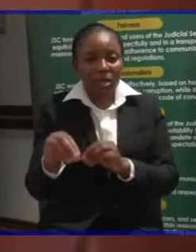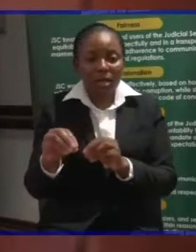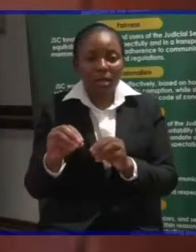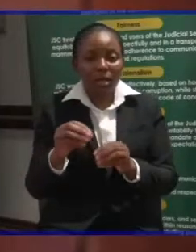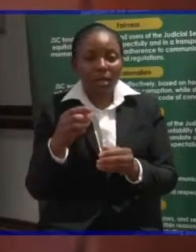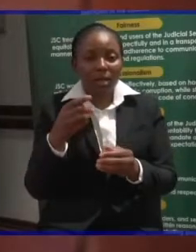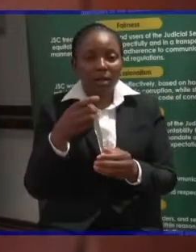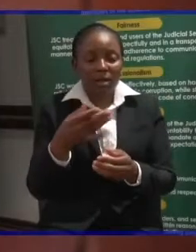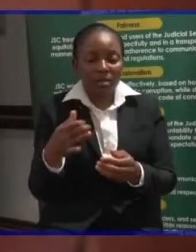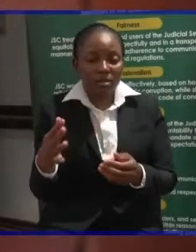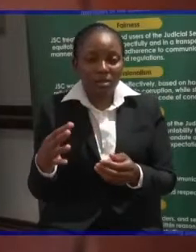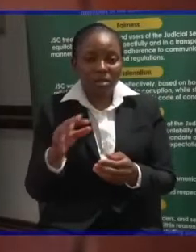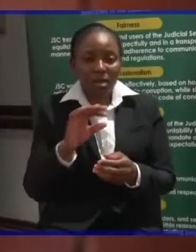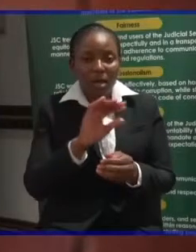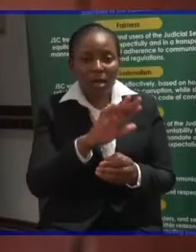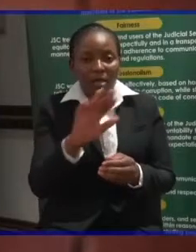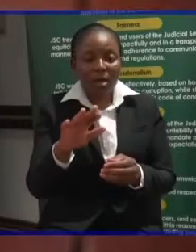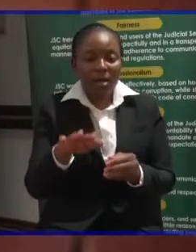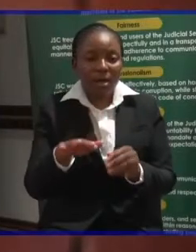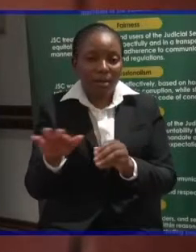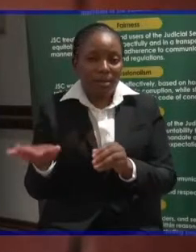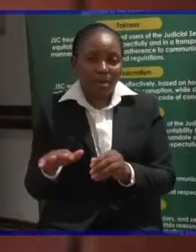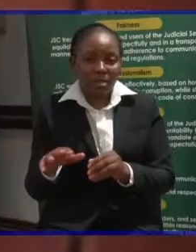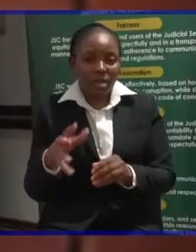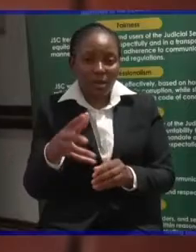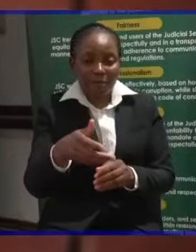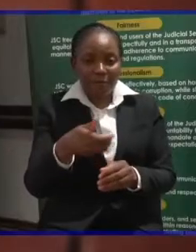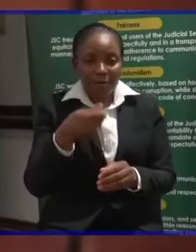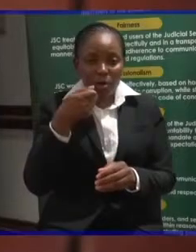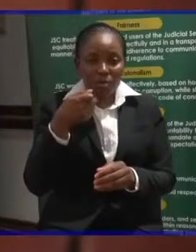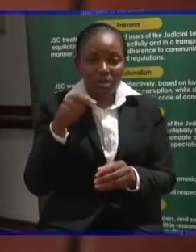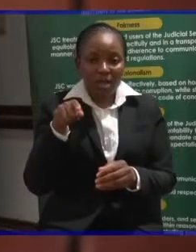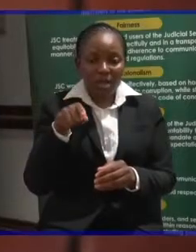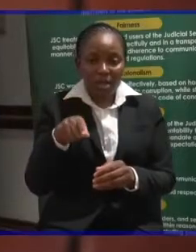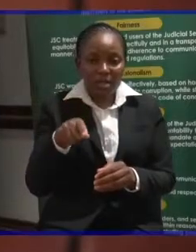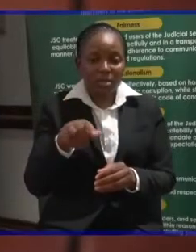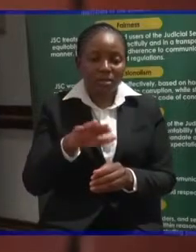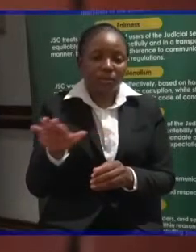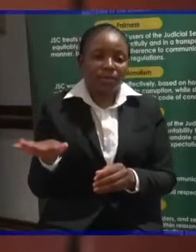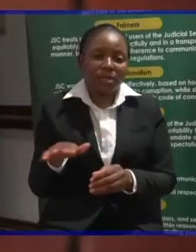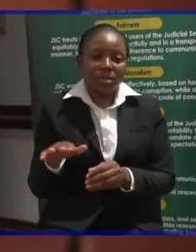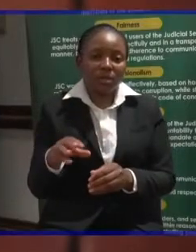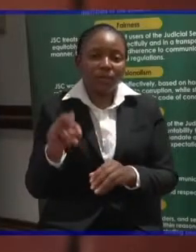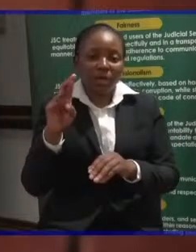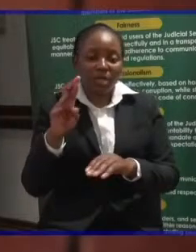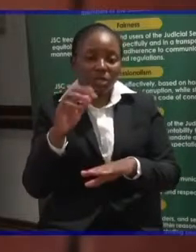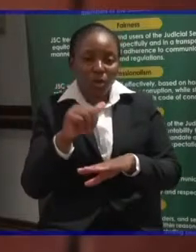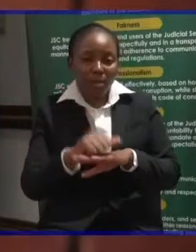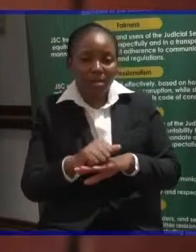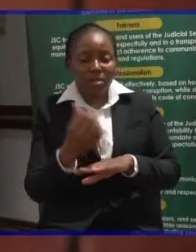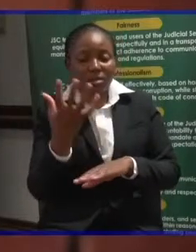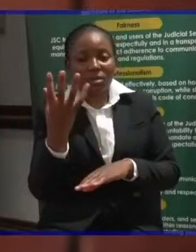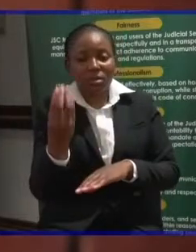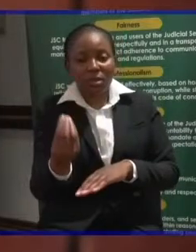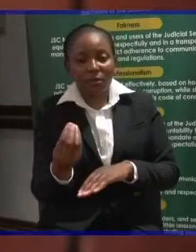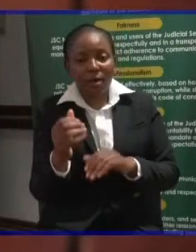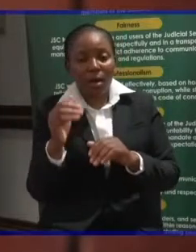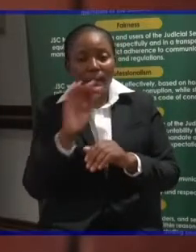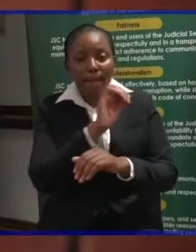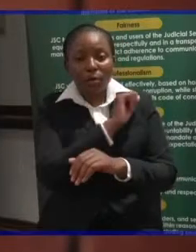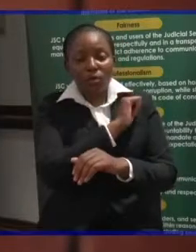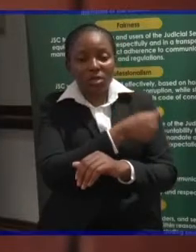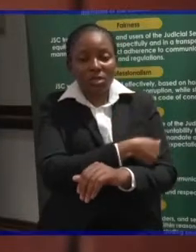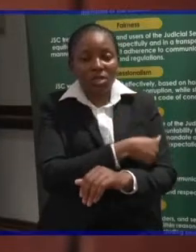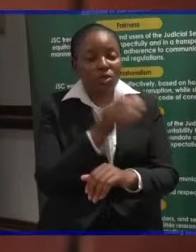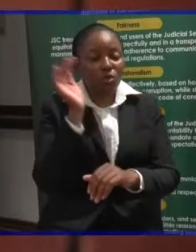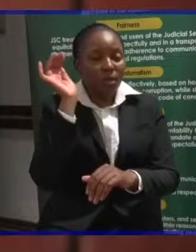division, and that property is found in that other division, then the regional magistrate has jurisdiction to hear the